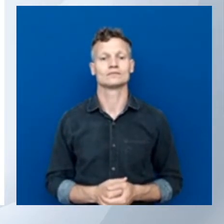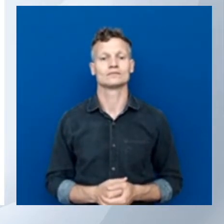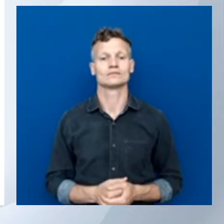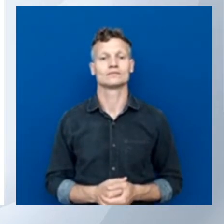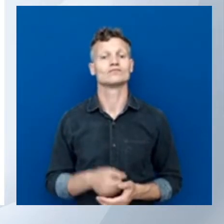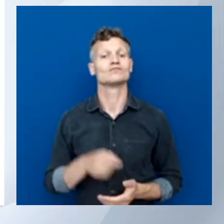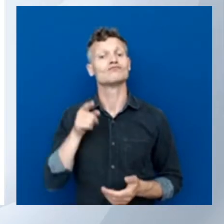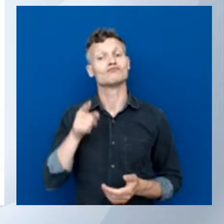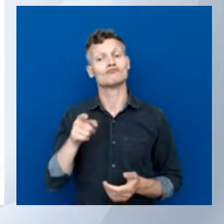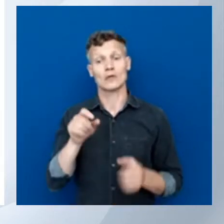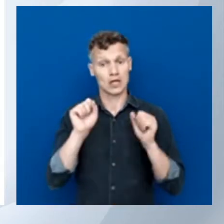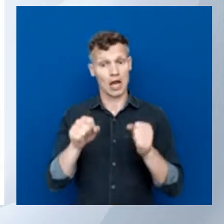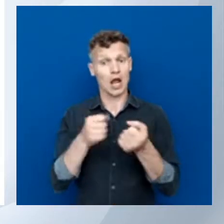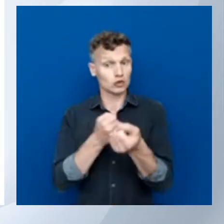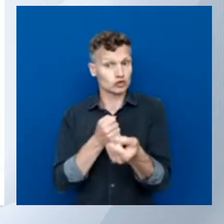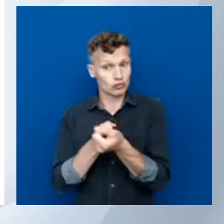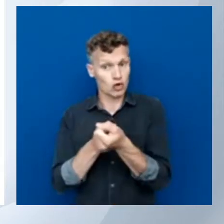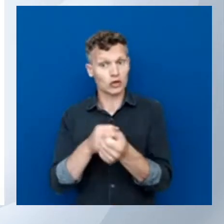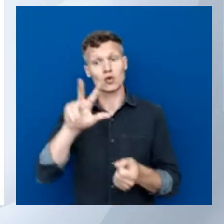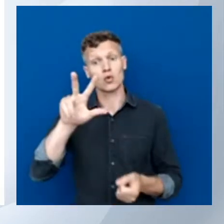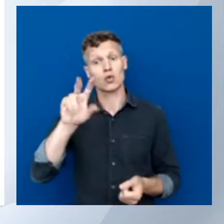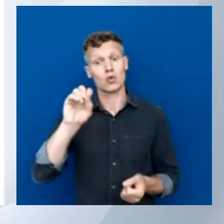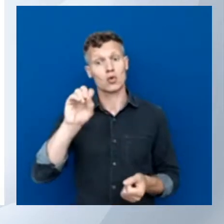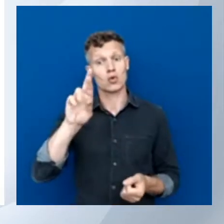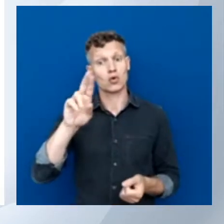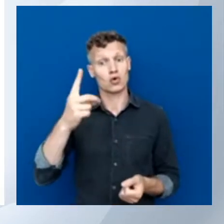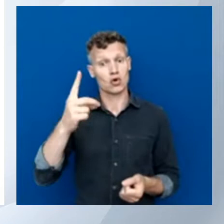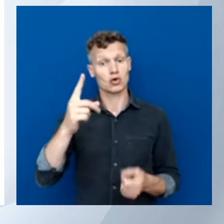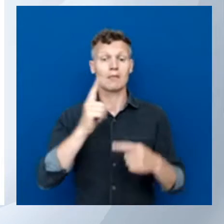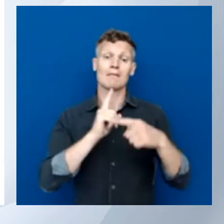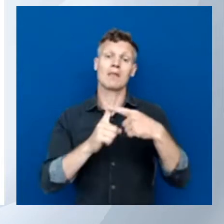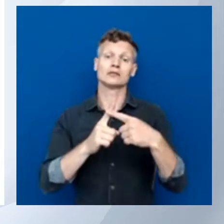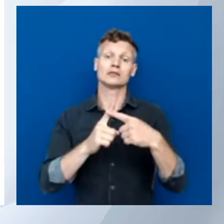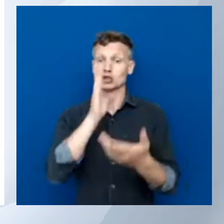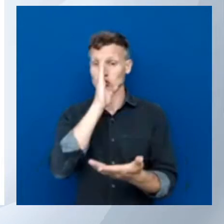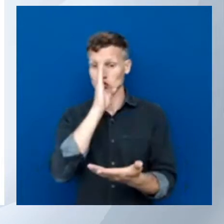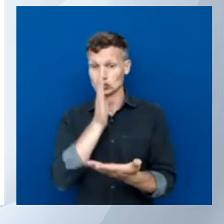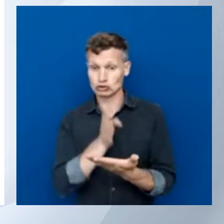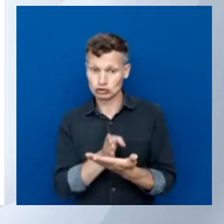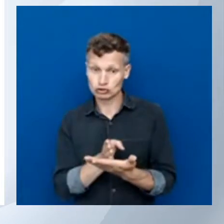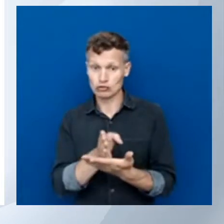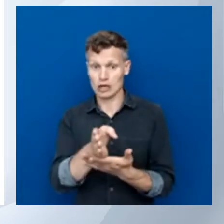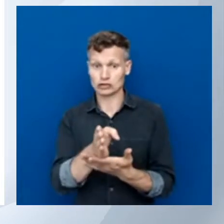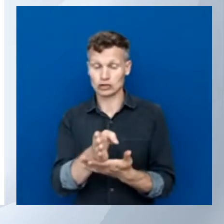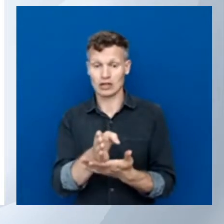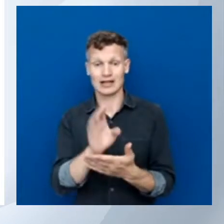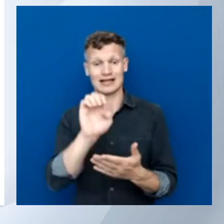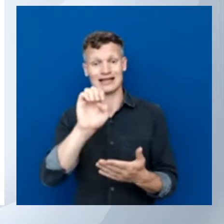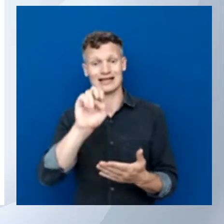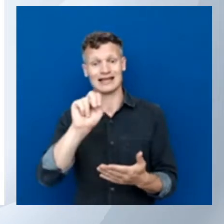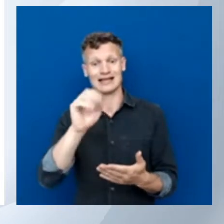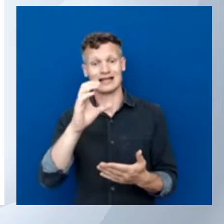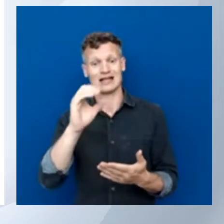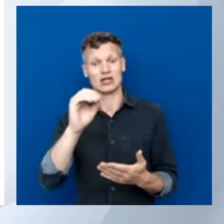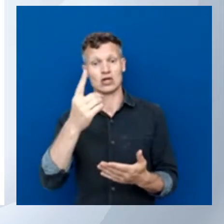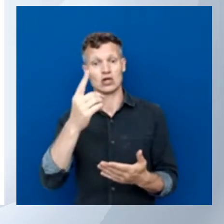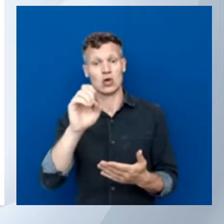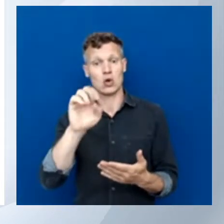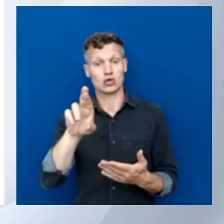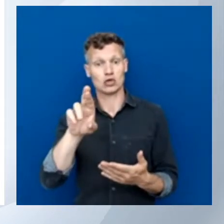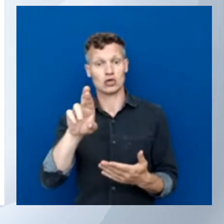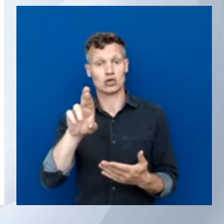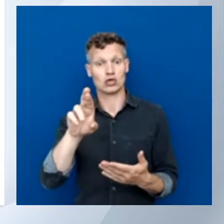bidirectional encoder representations from transformers, and RNN, as well as standard scikit-learn